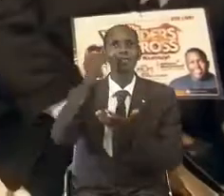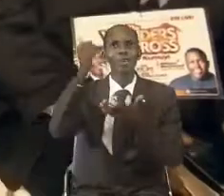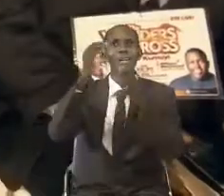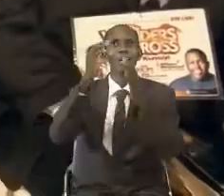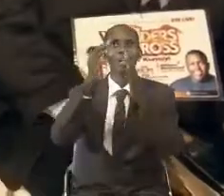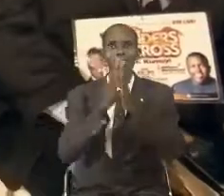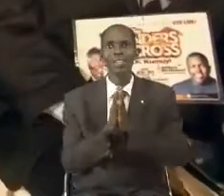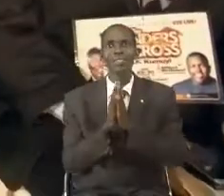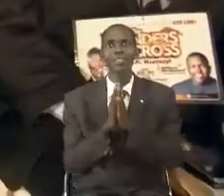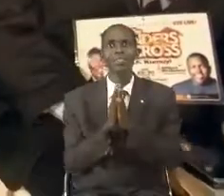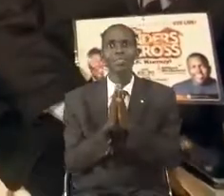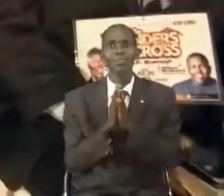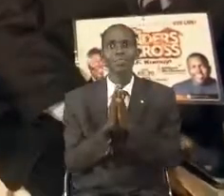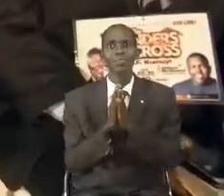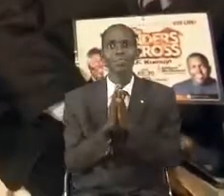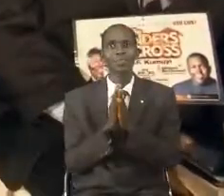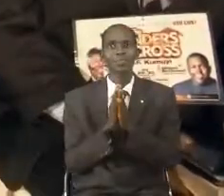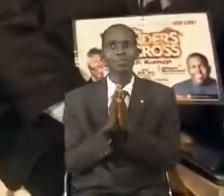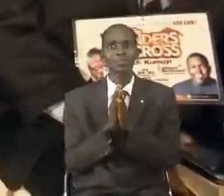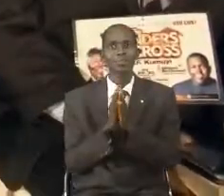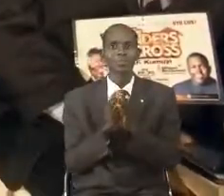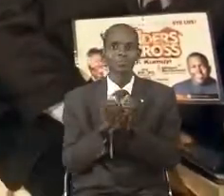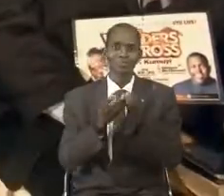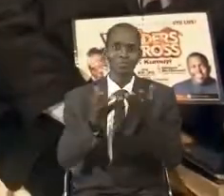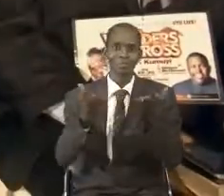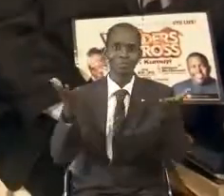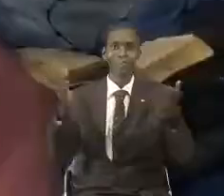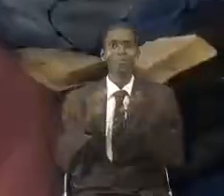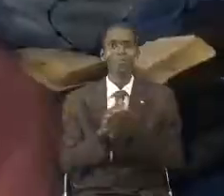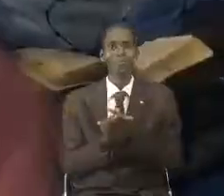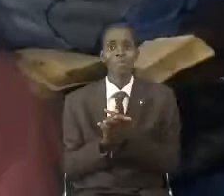house. I didn't hear a good amen there.